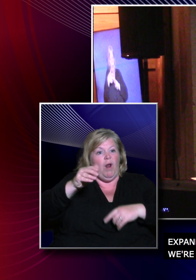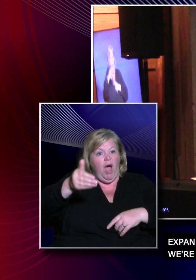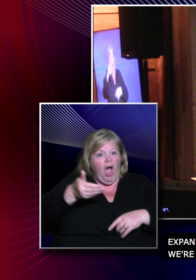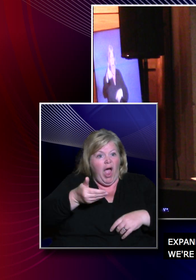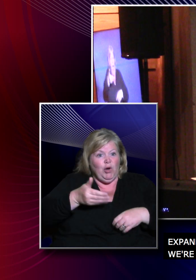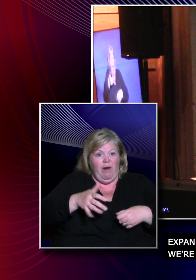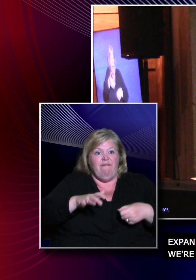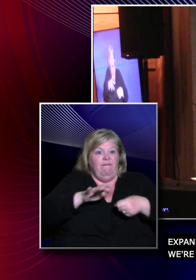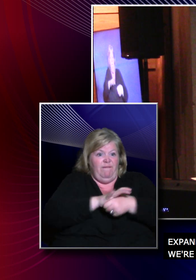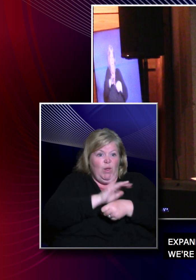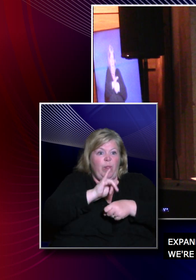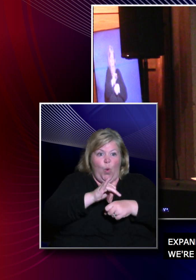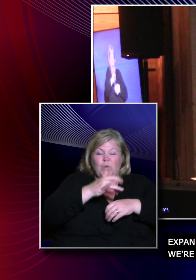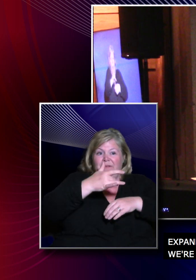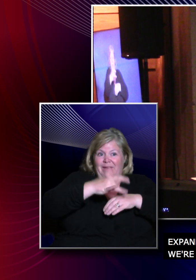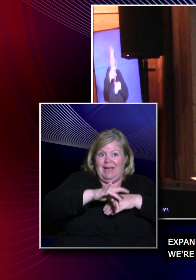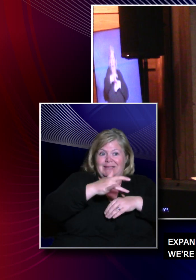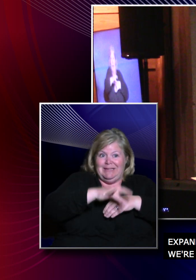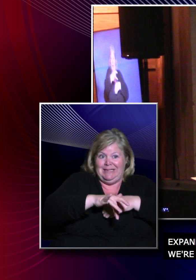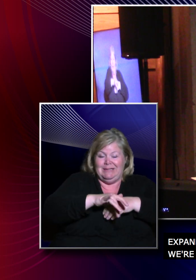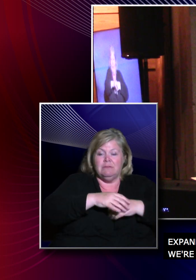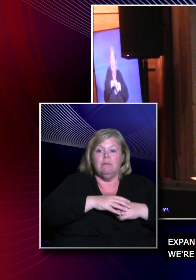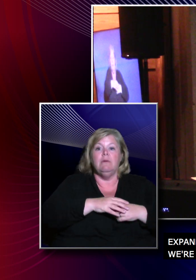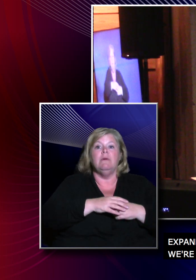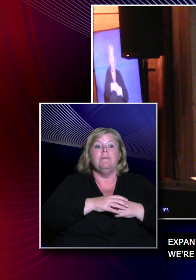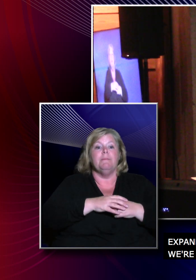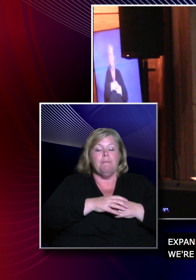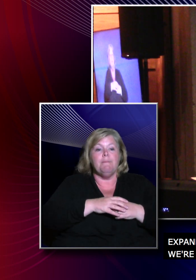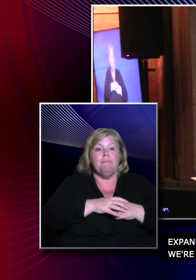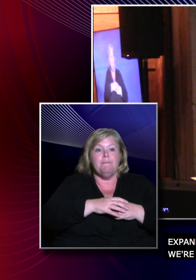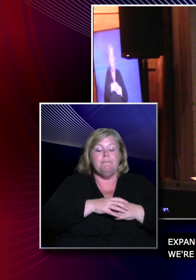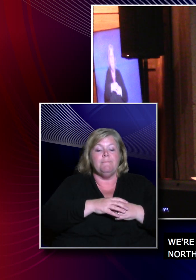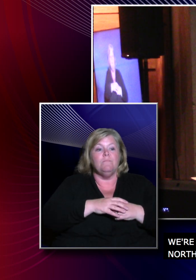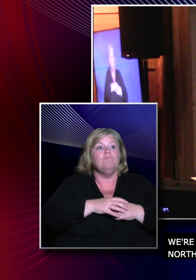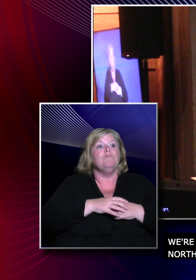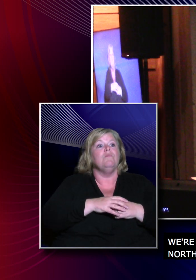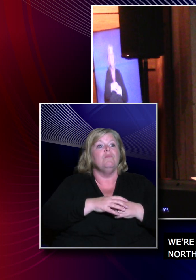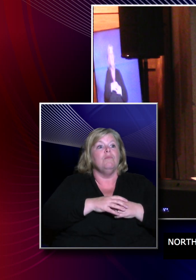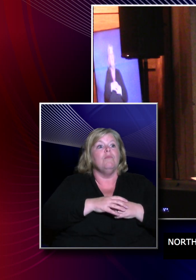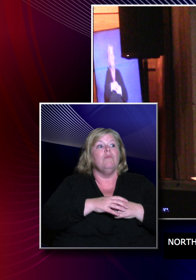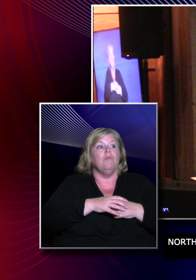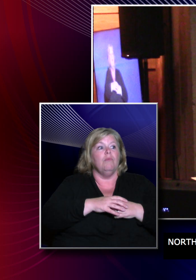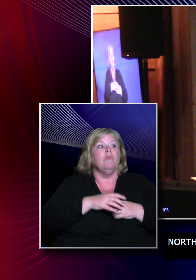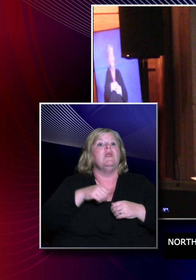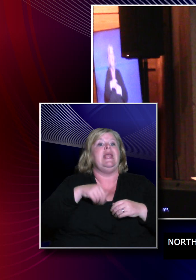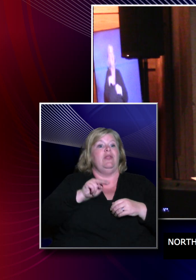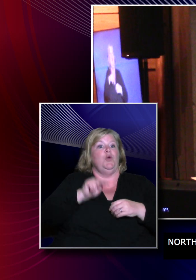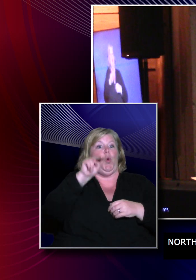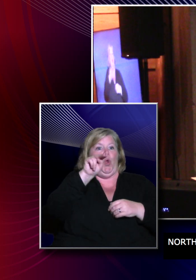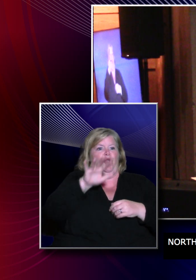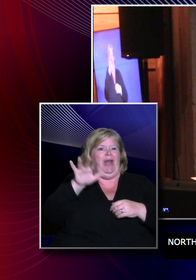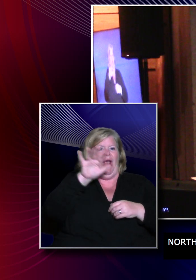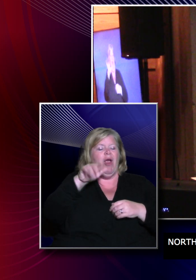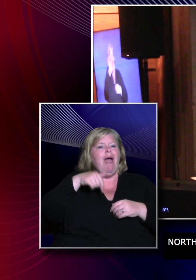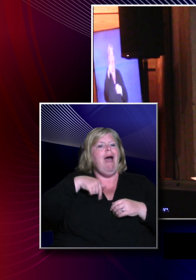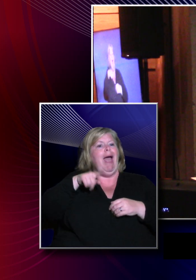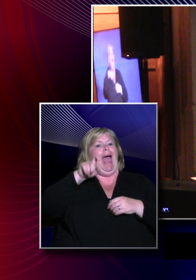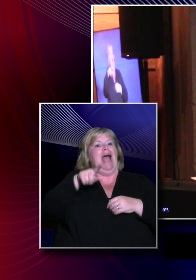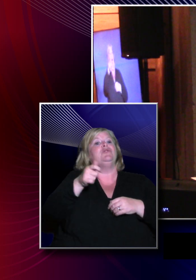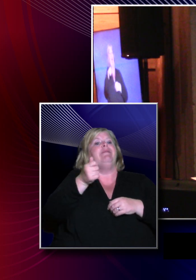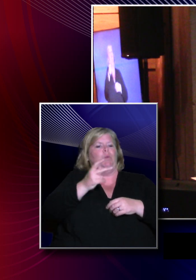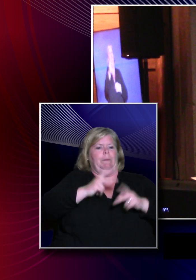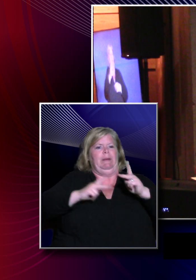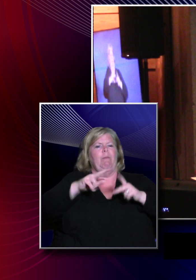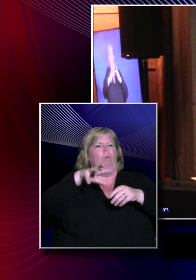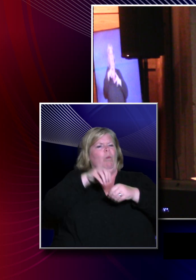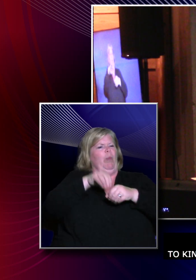the northern area, right? Yes. I asked a few people within the agency to kind